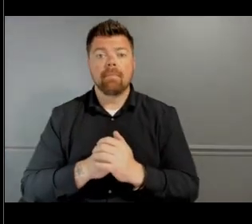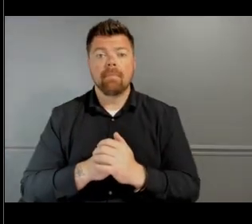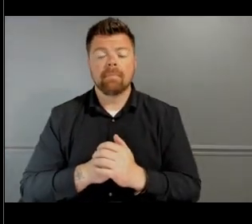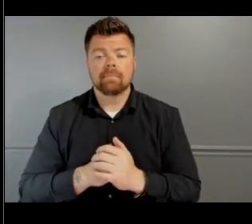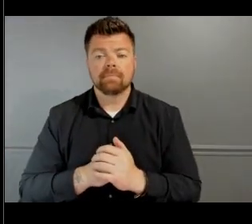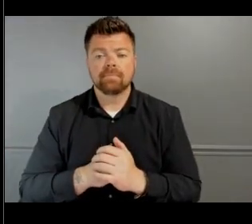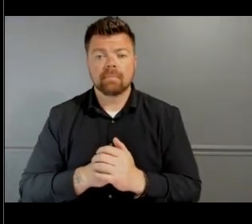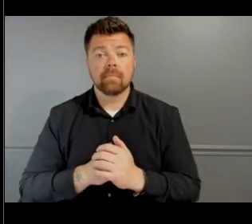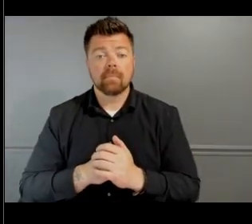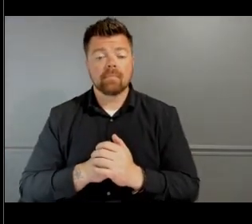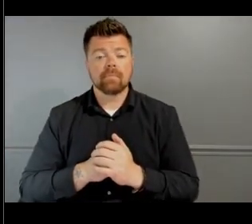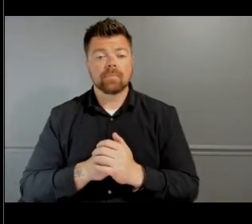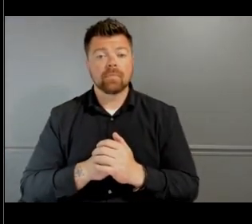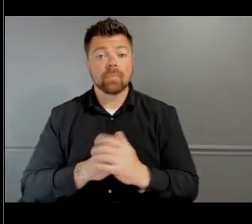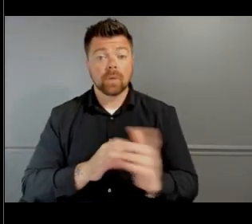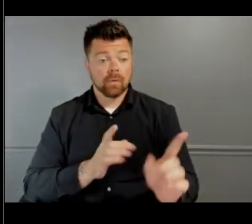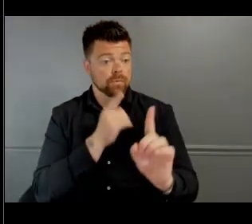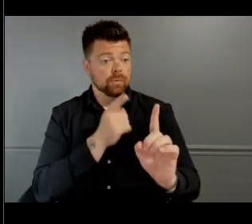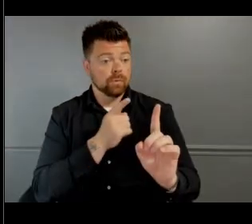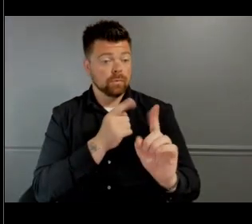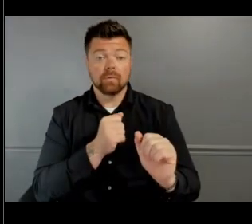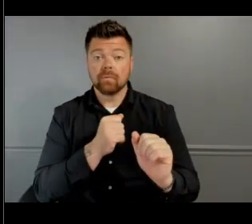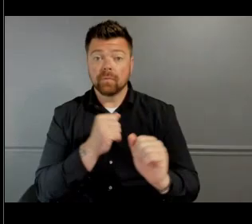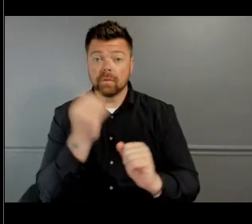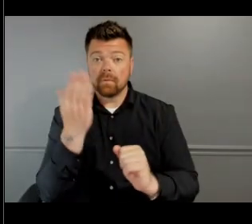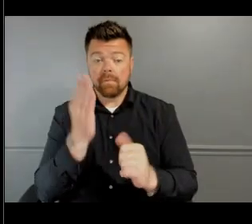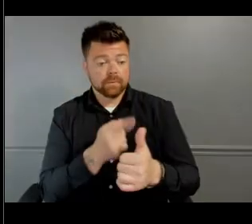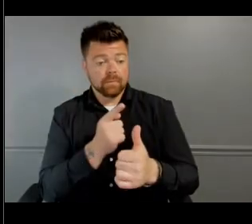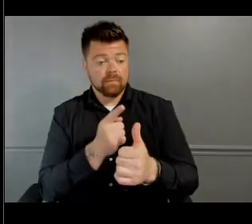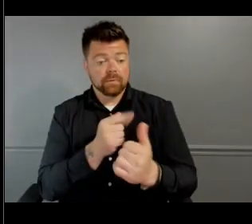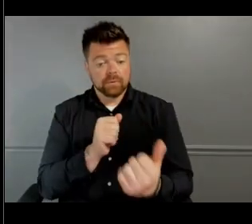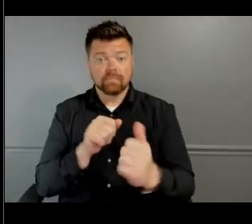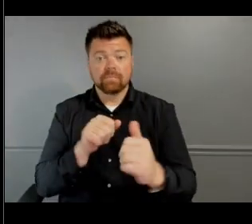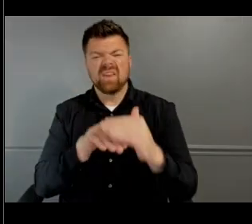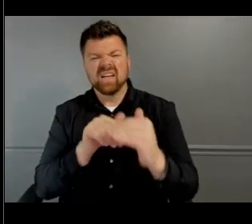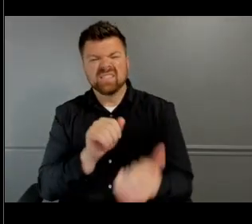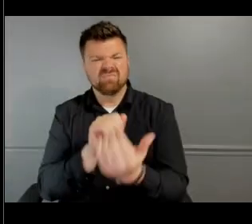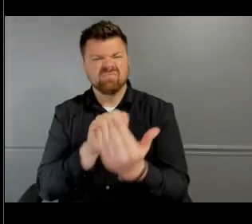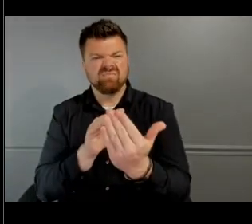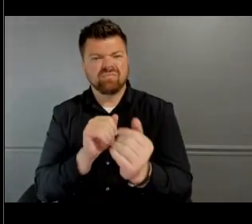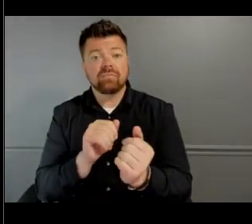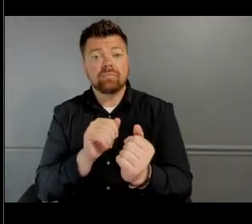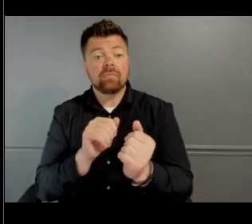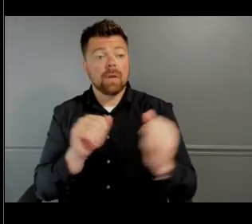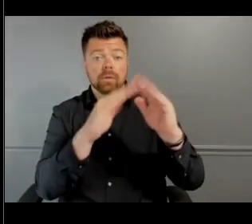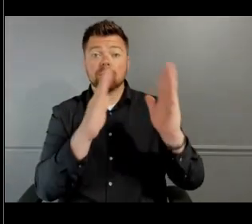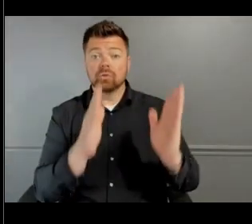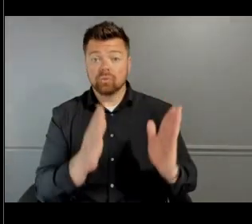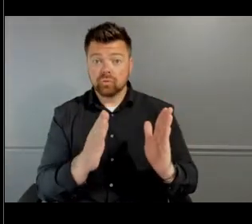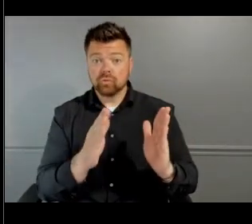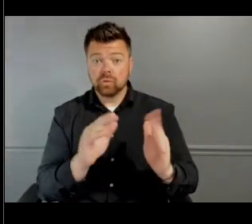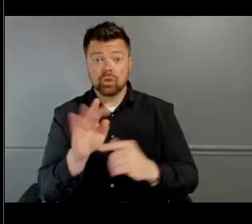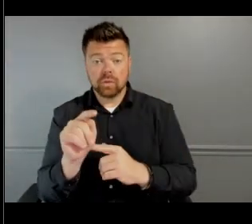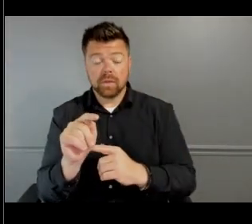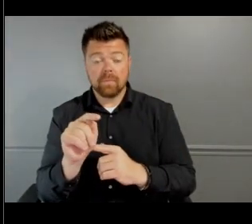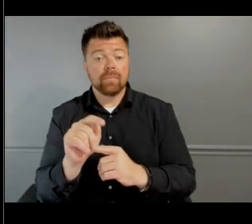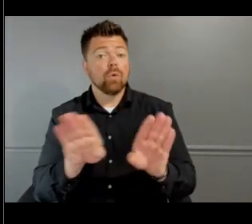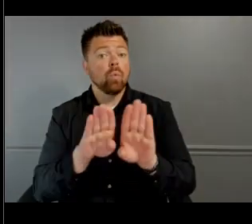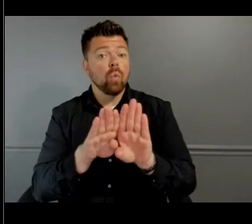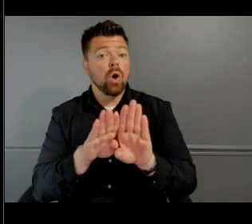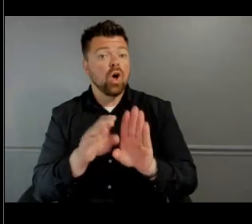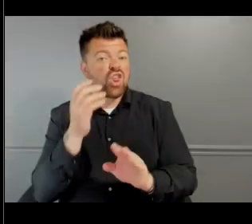For the primary entrance door and within dwelling unit, the wall thickness of